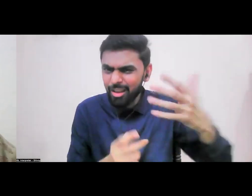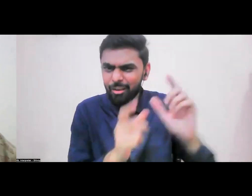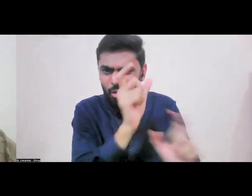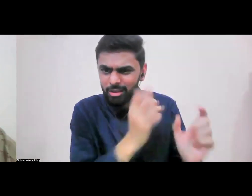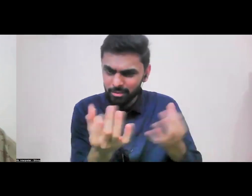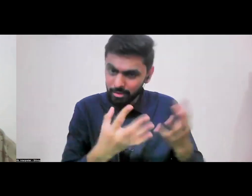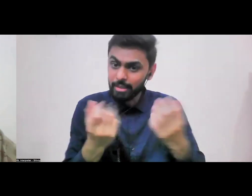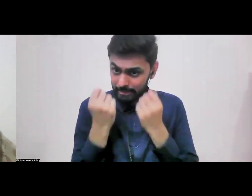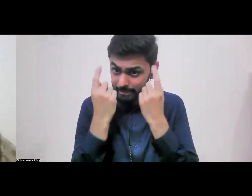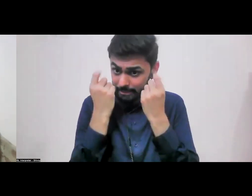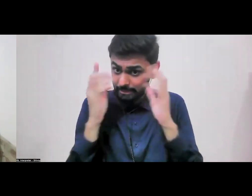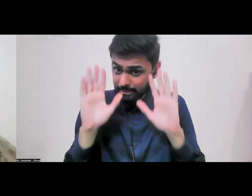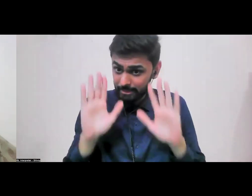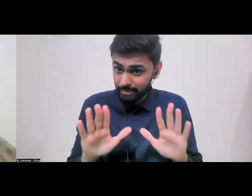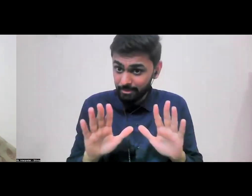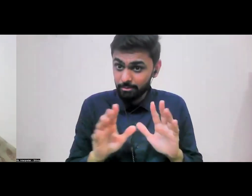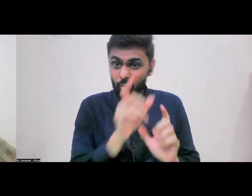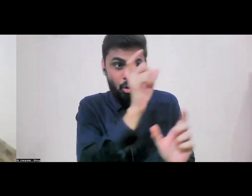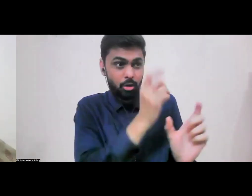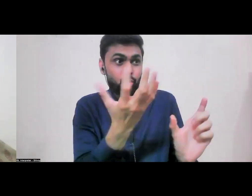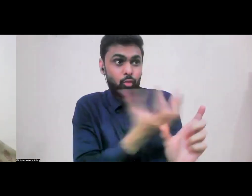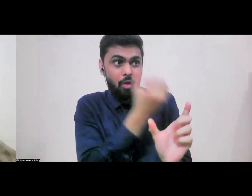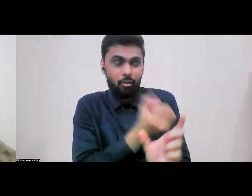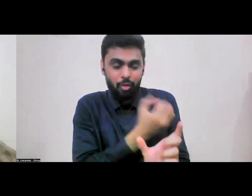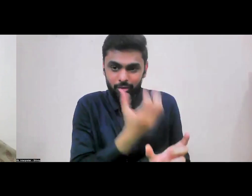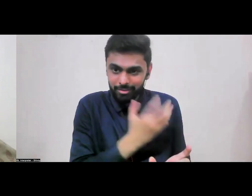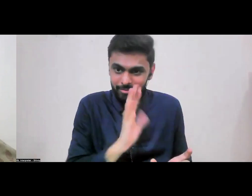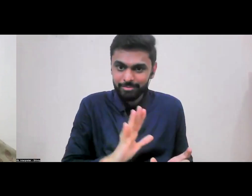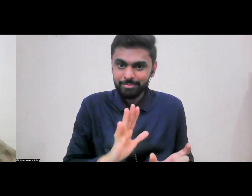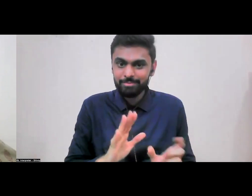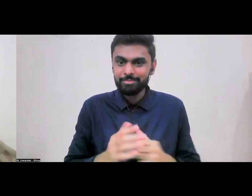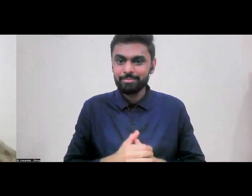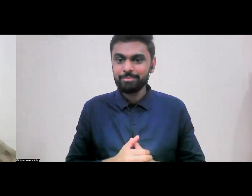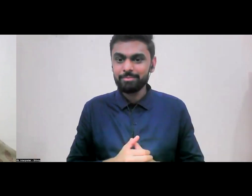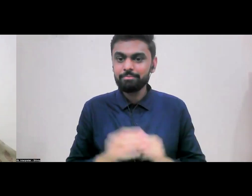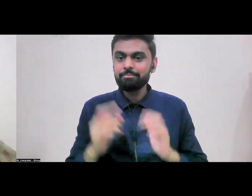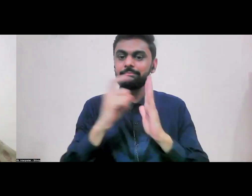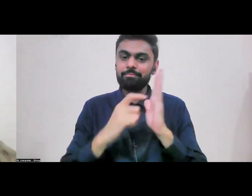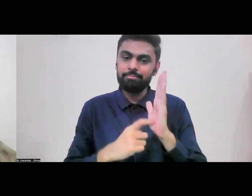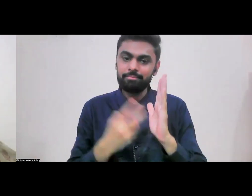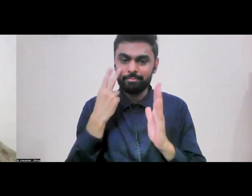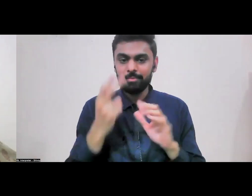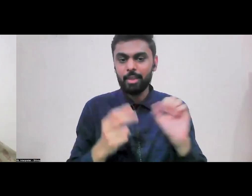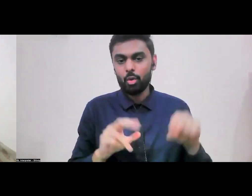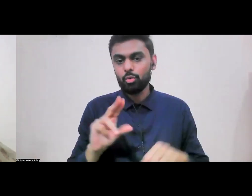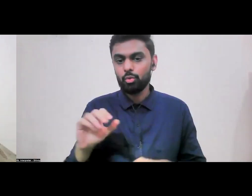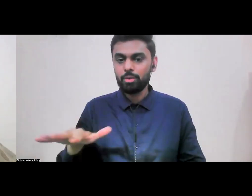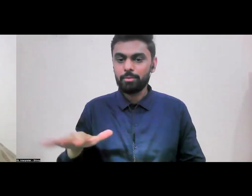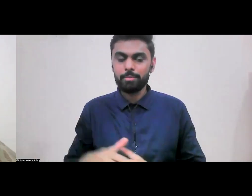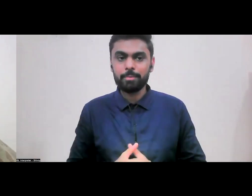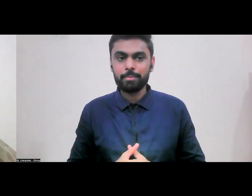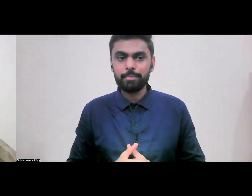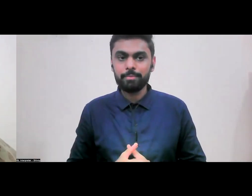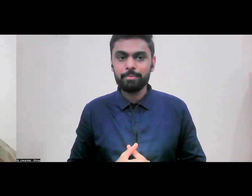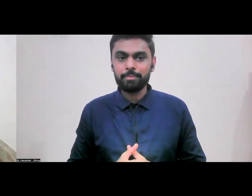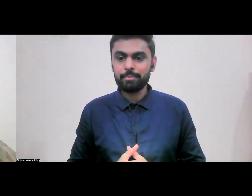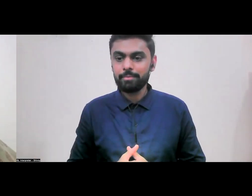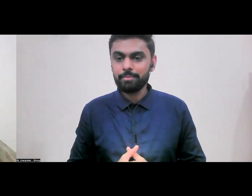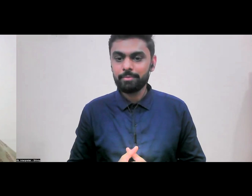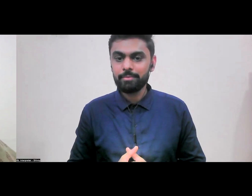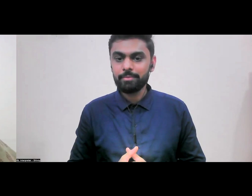I think we're getting really running out of time, Frank. So do the poll, yeah. And then we'll shift Shivoy after